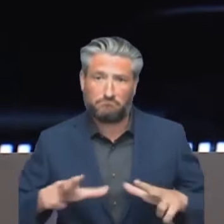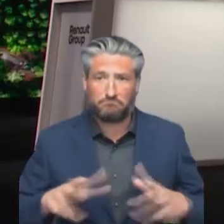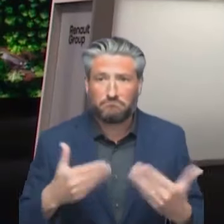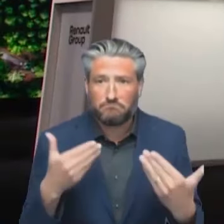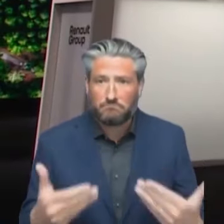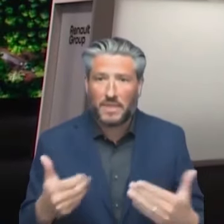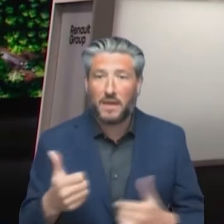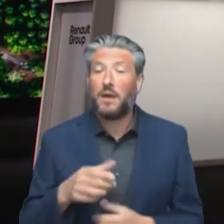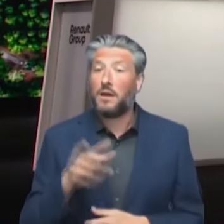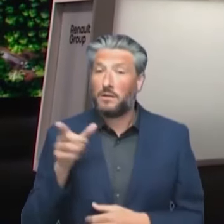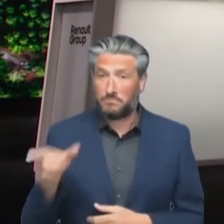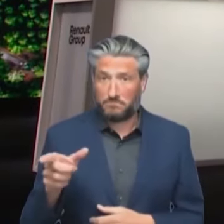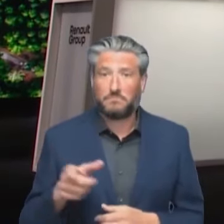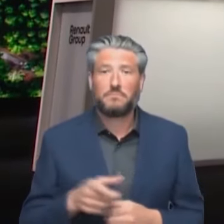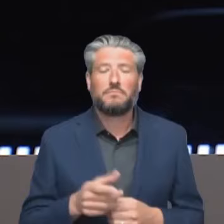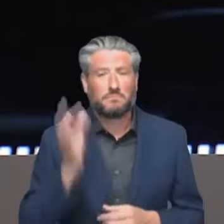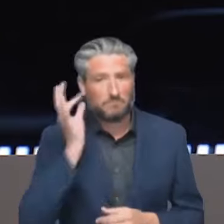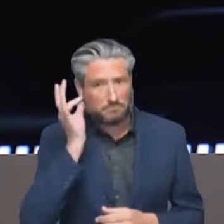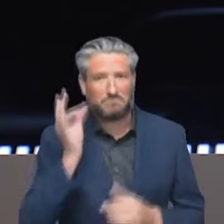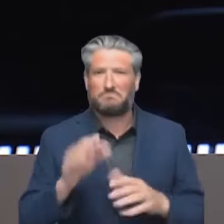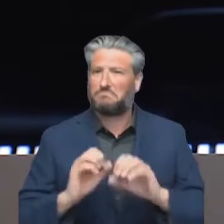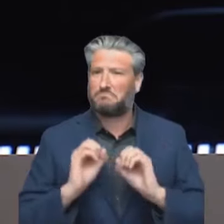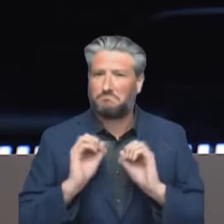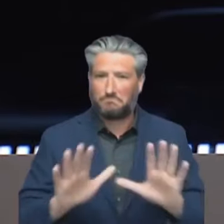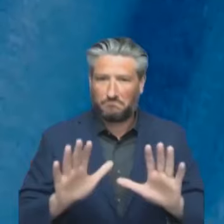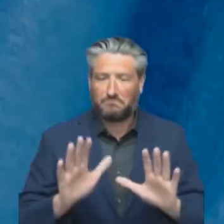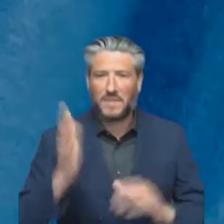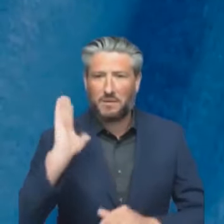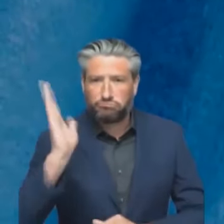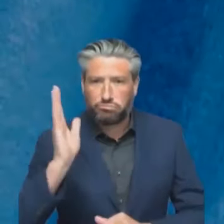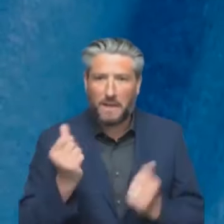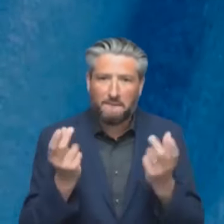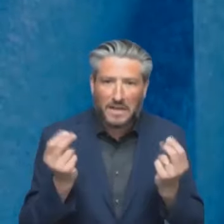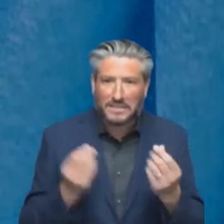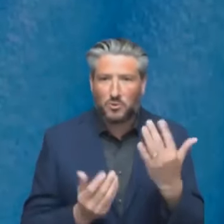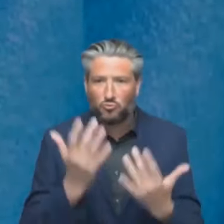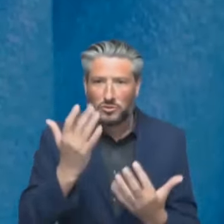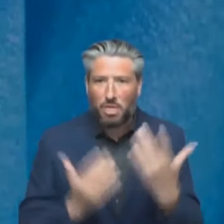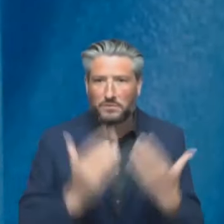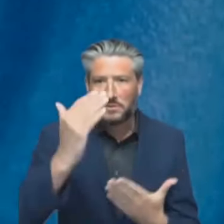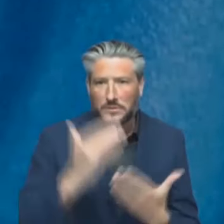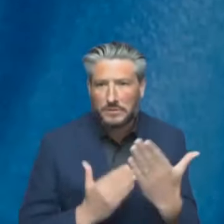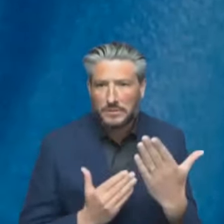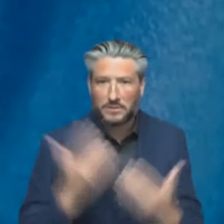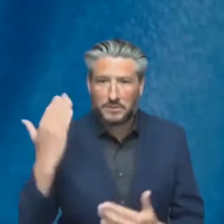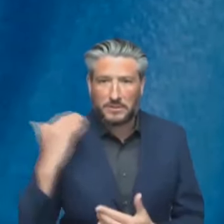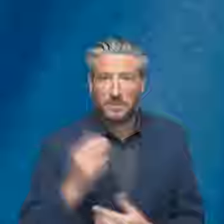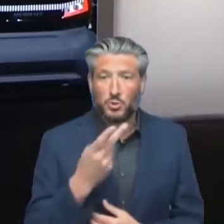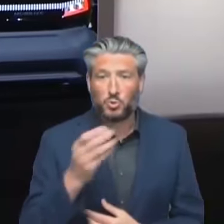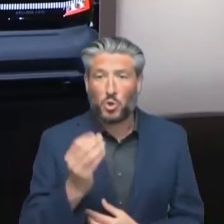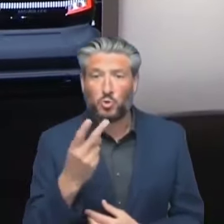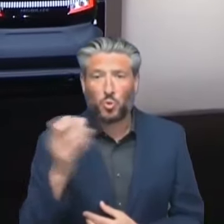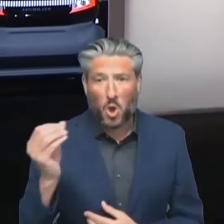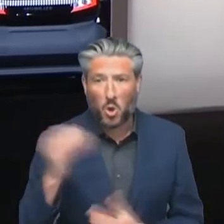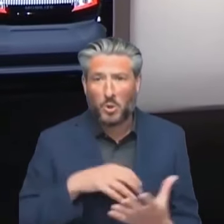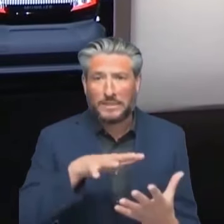financial results for 2020, which, despite the starkness of the figures, reflect the efforts that all of the